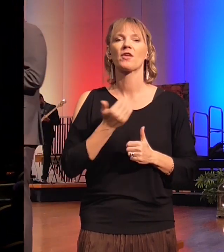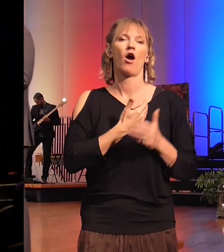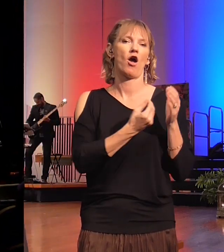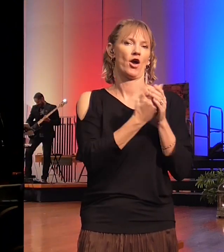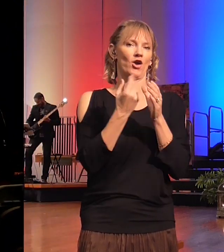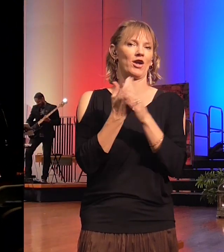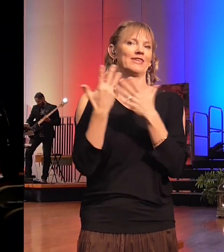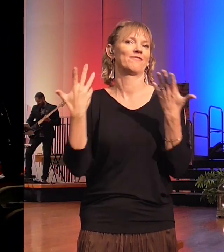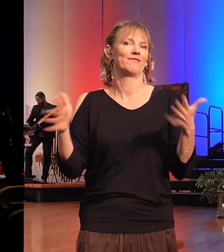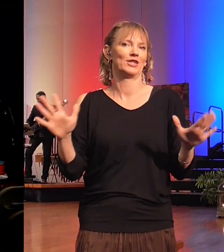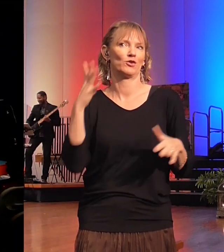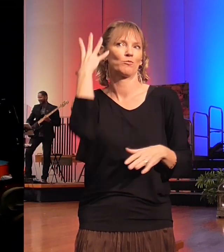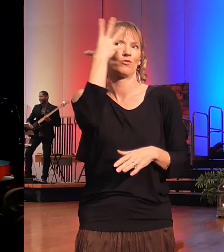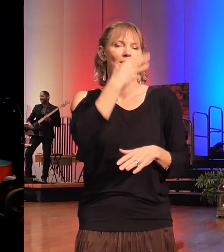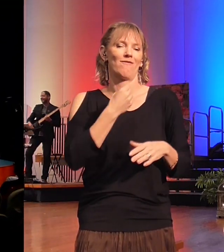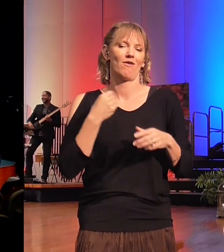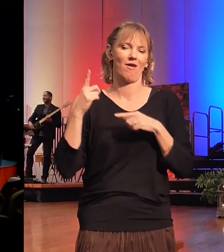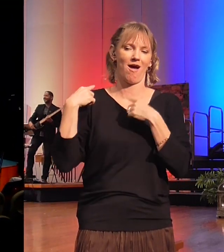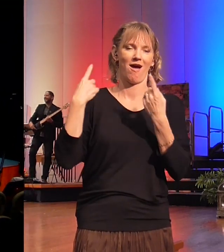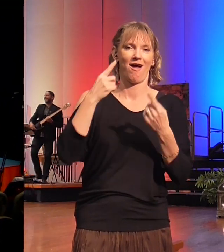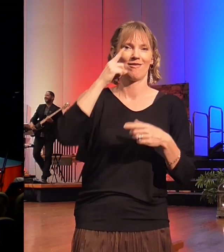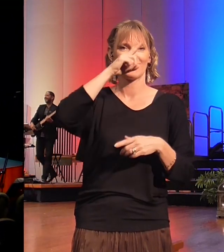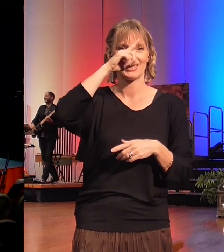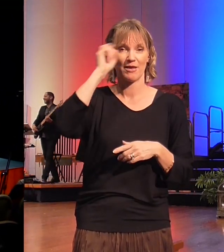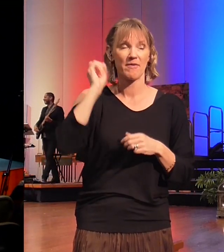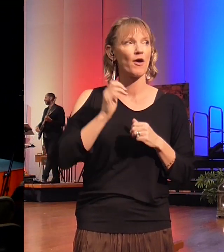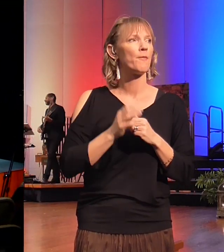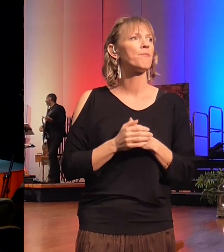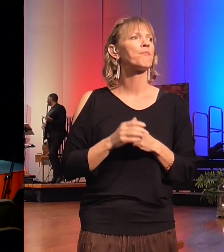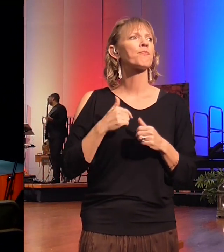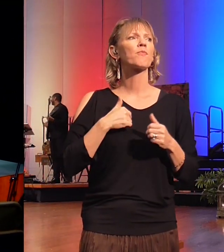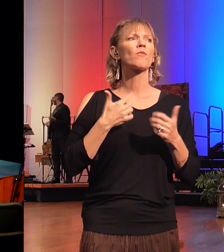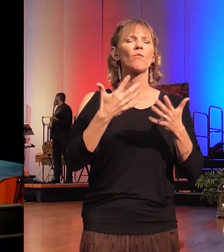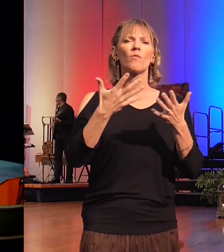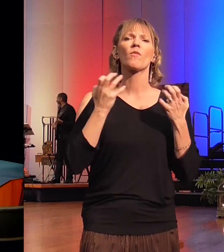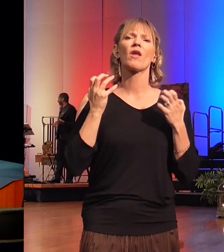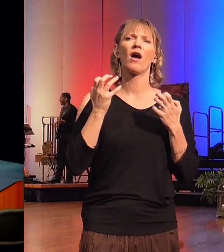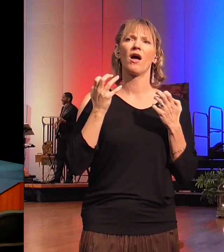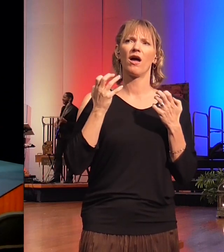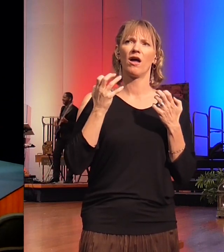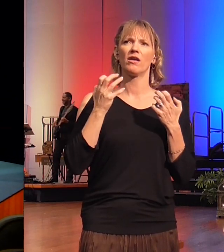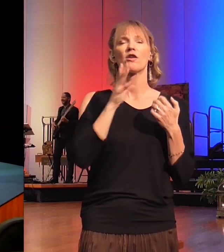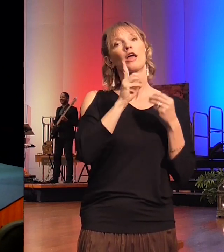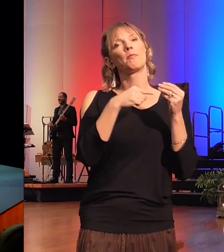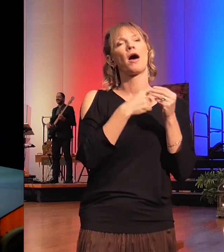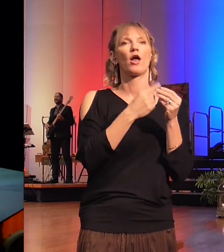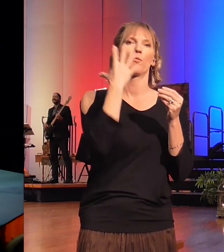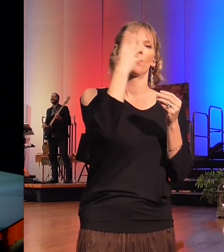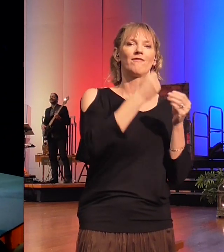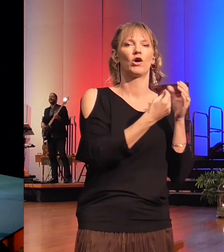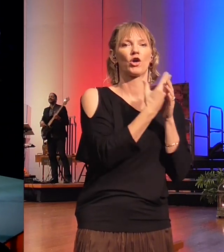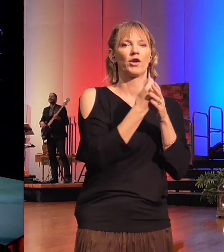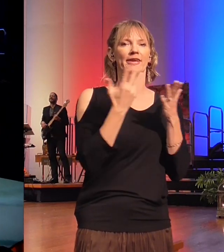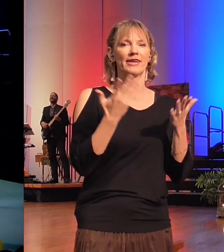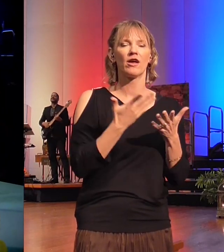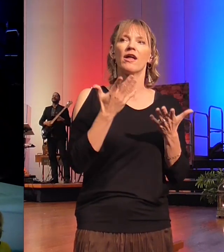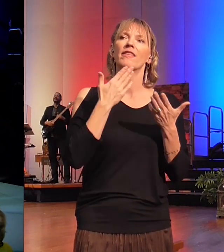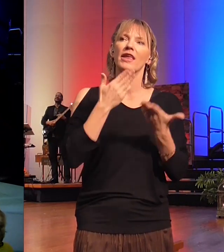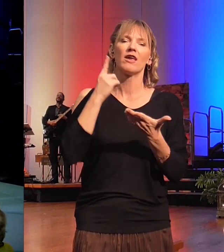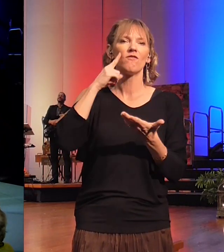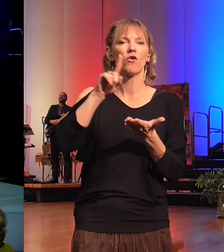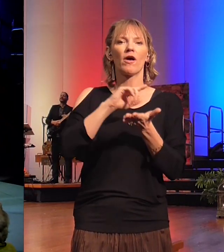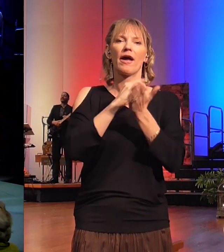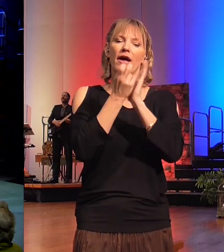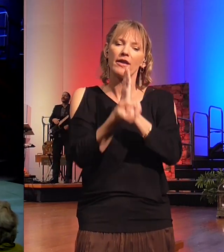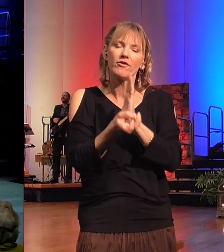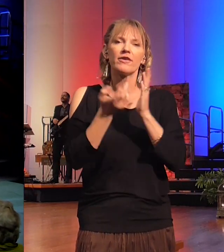all summer. And I want to, speaking about a beautiful garden here, thank you for entering into Mile High Church